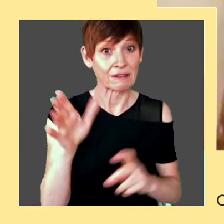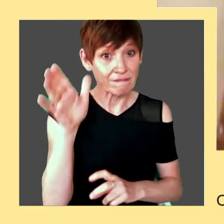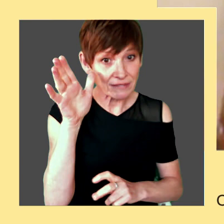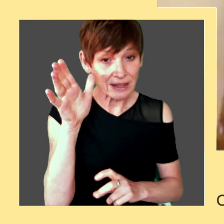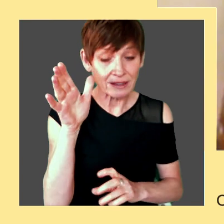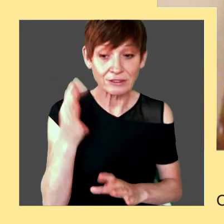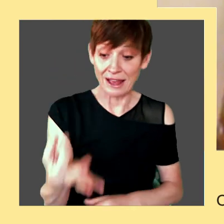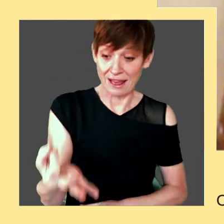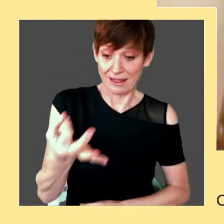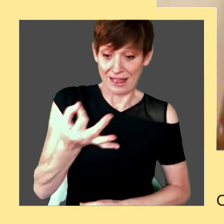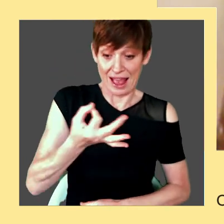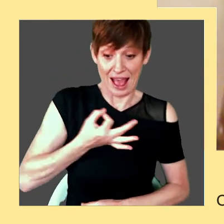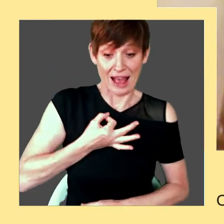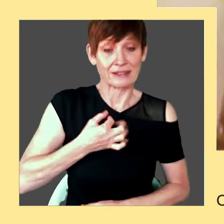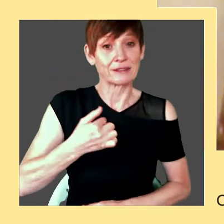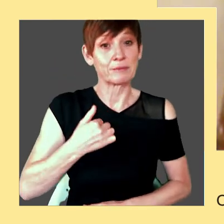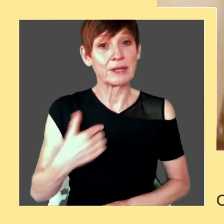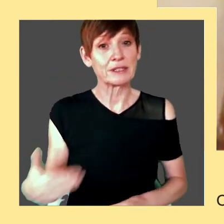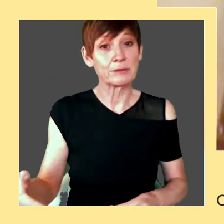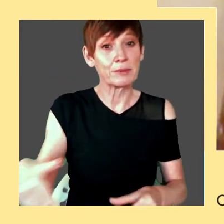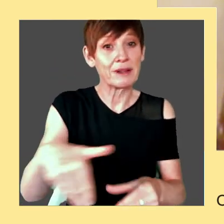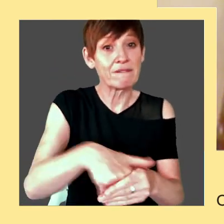be a part of